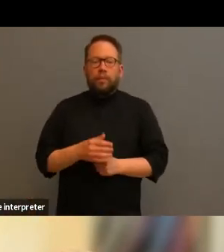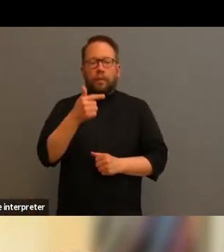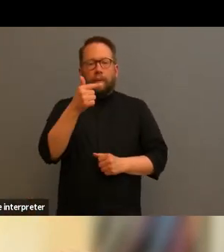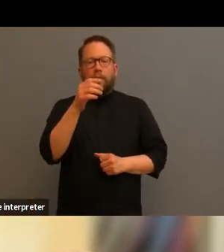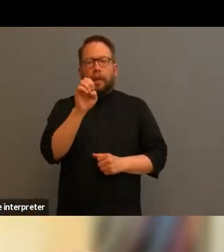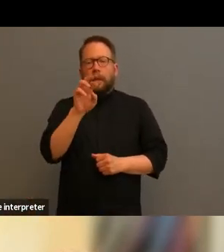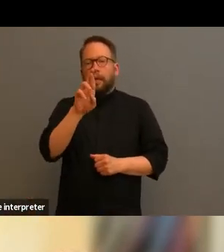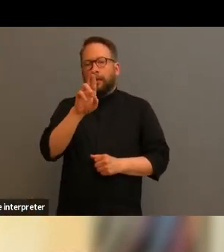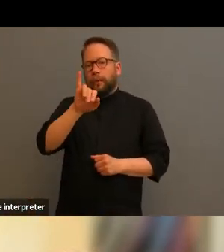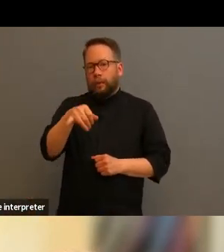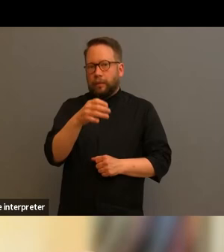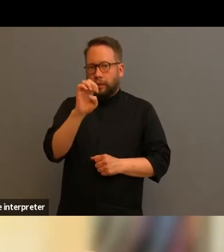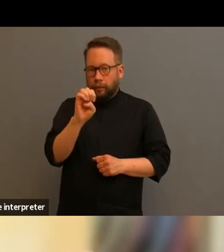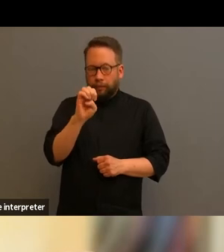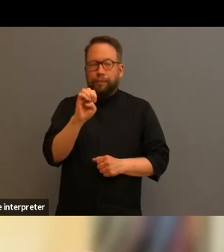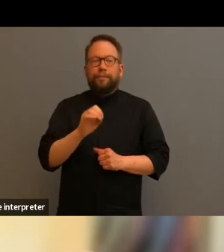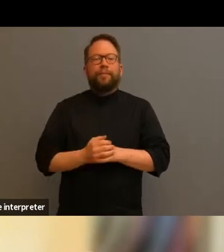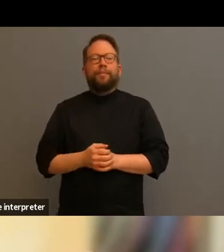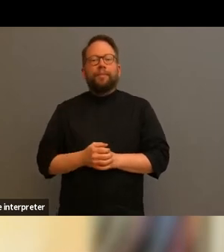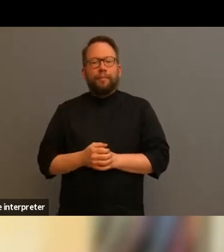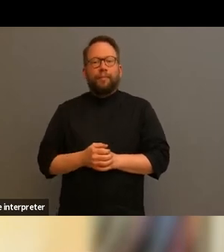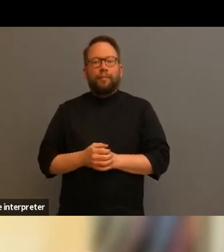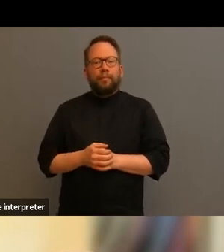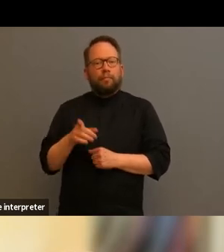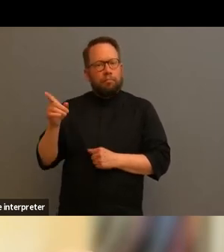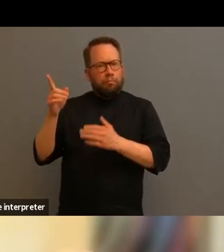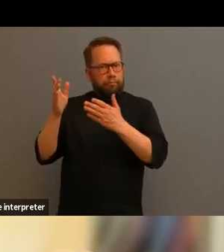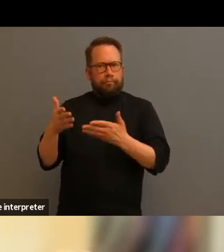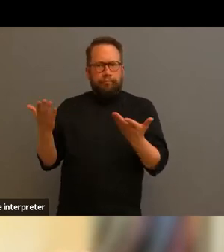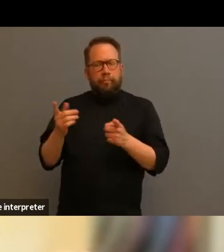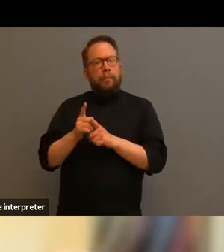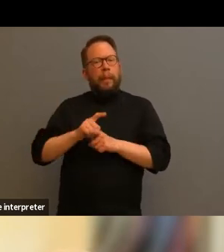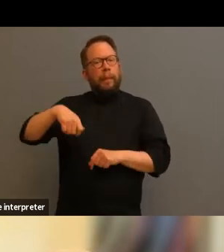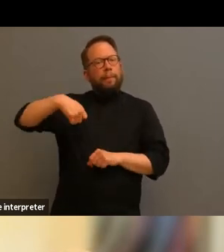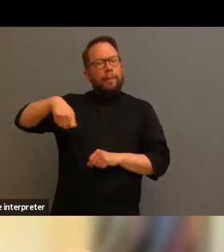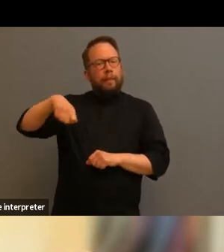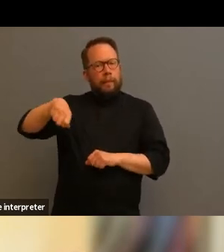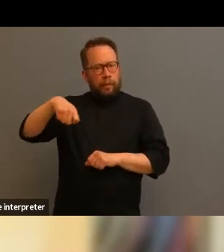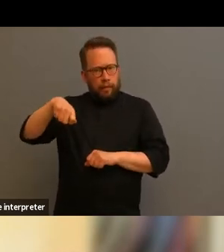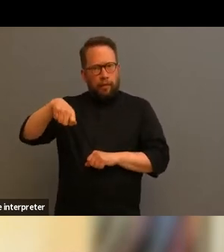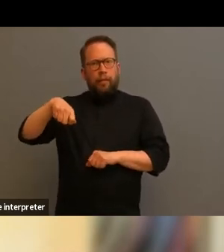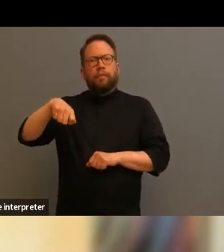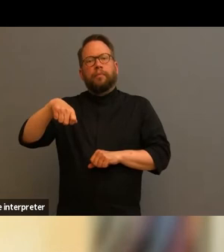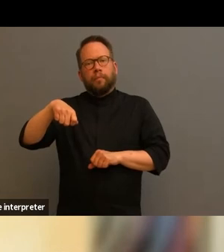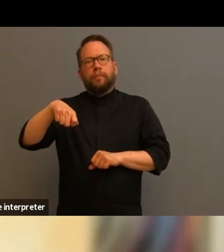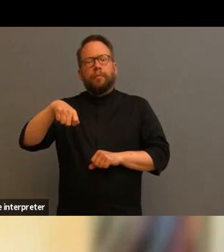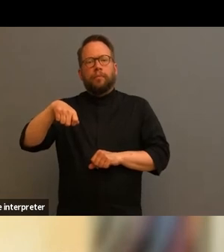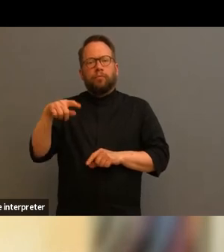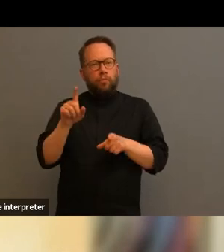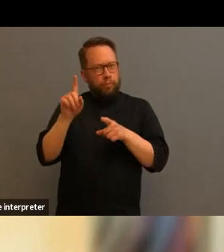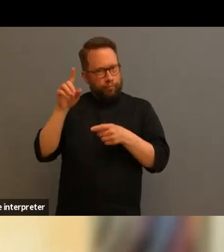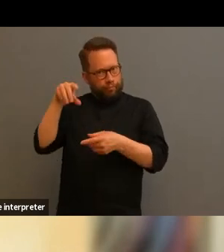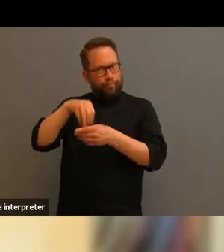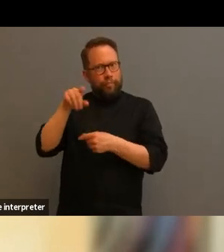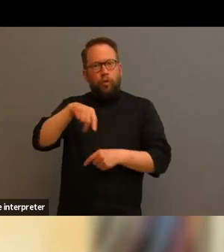Terje André Olsen. You are the federation leader at the Norwegian Association of the Blind.